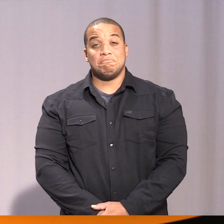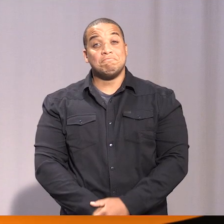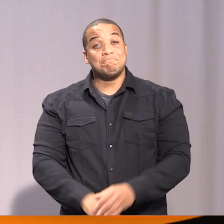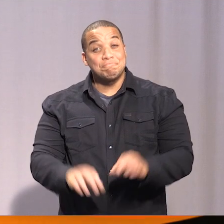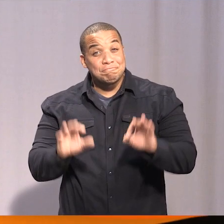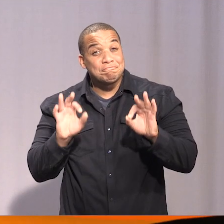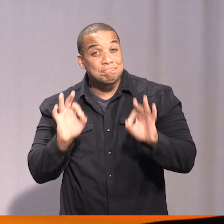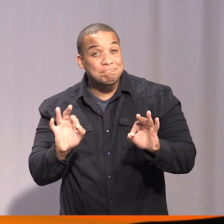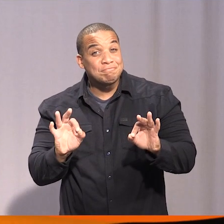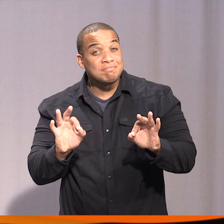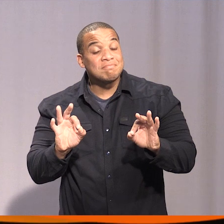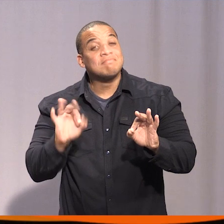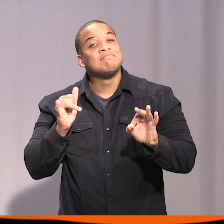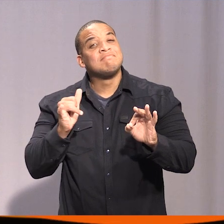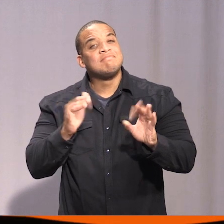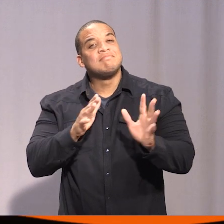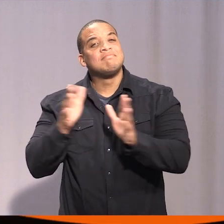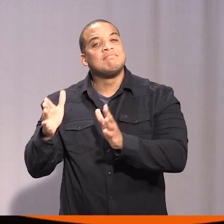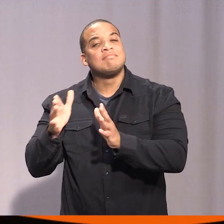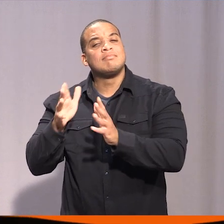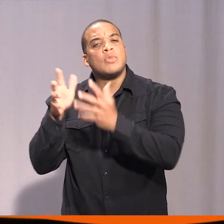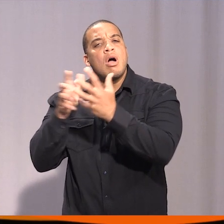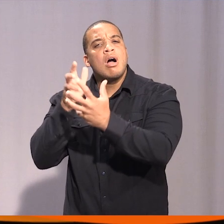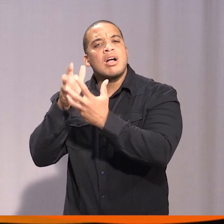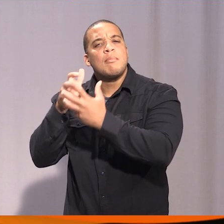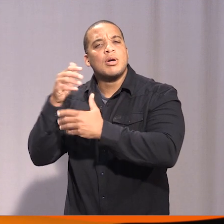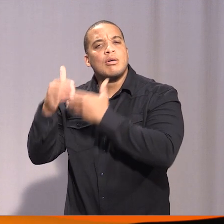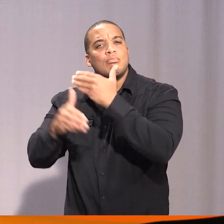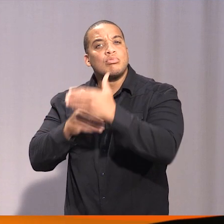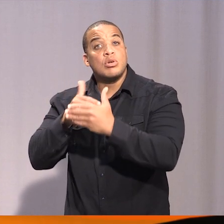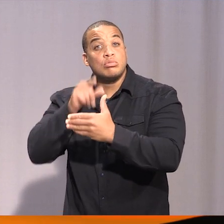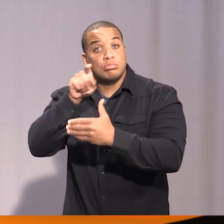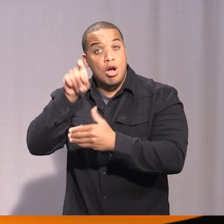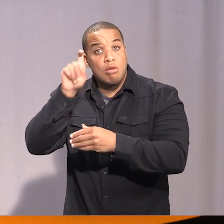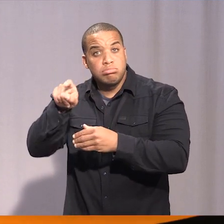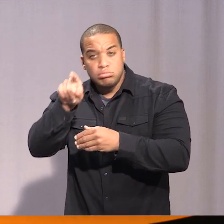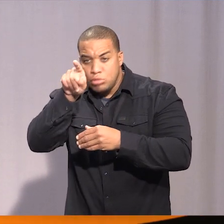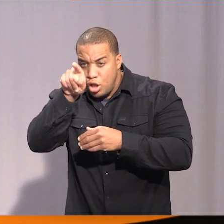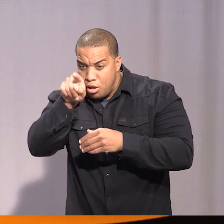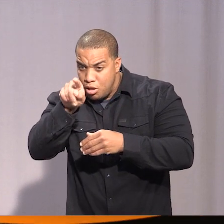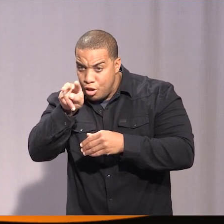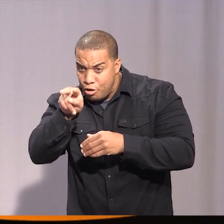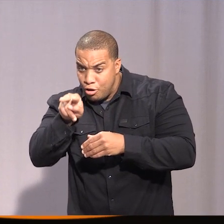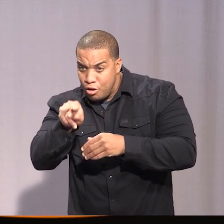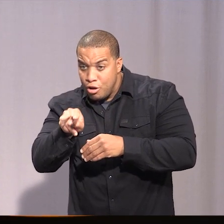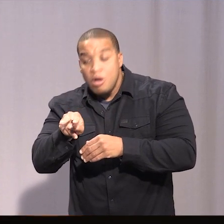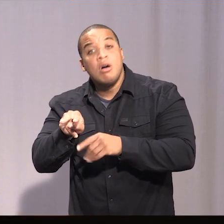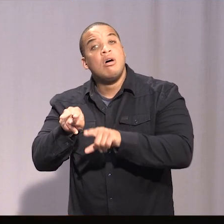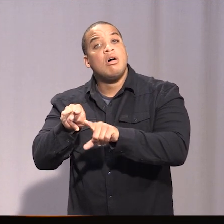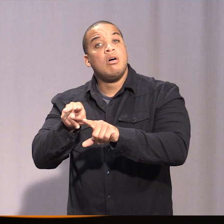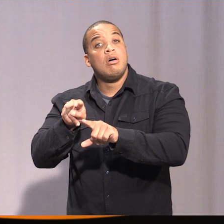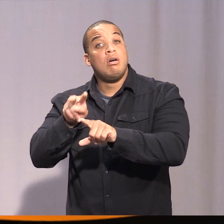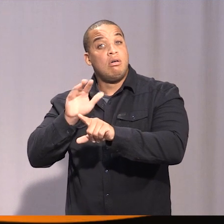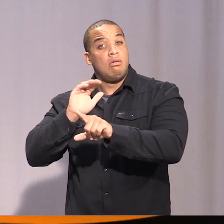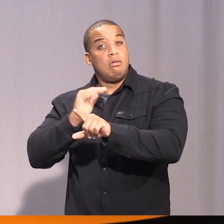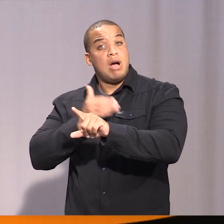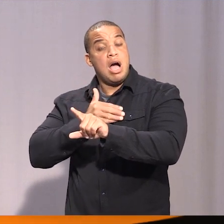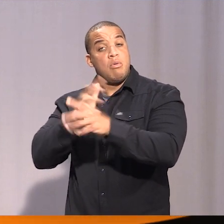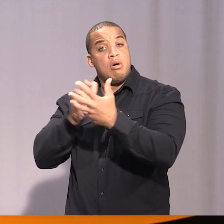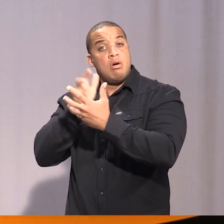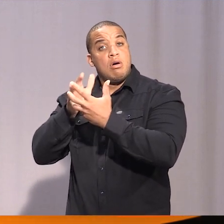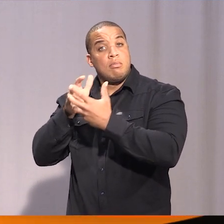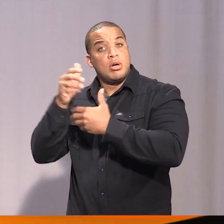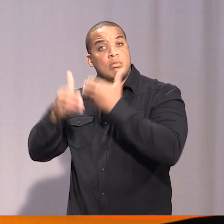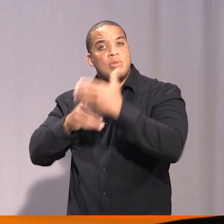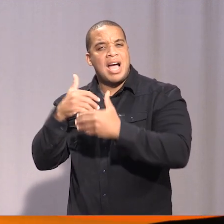All right, let's move on to the accommodation process. Scroll down here. So our accommodation process